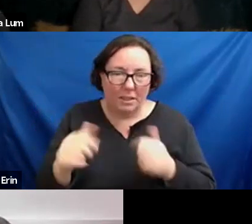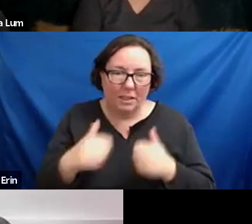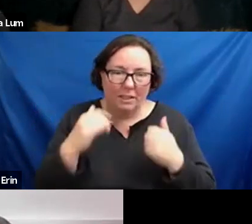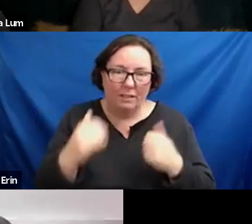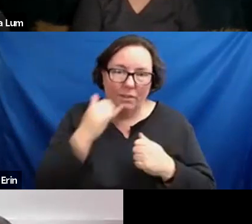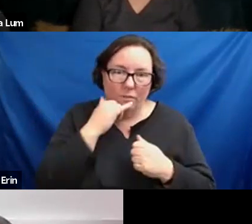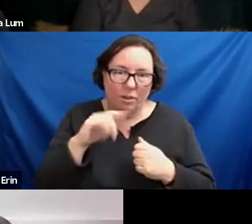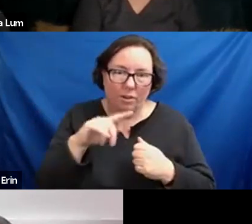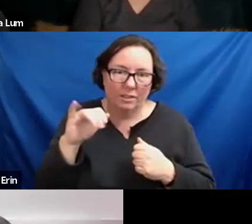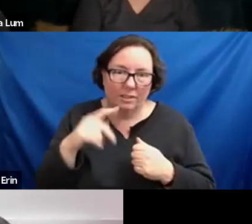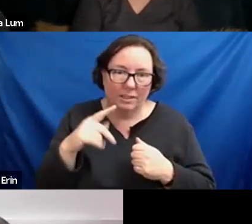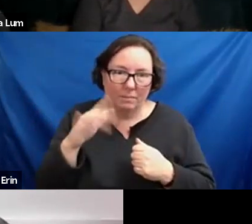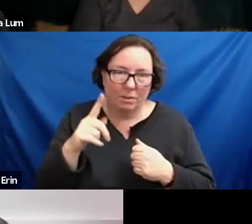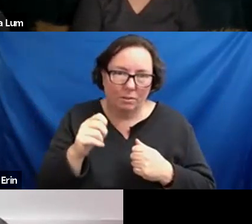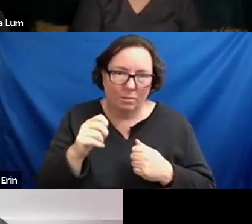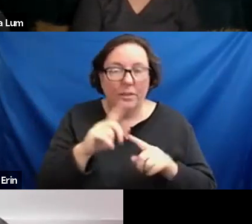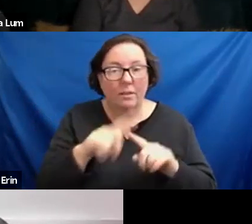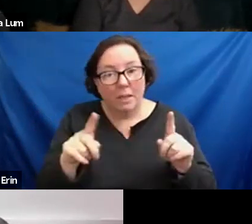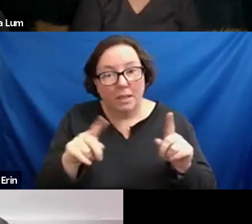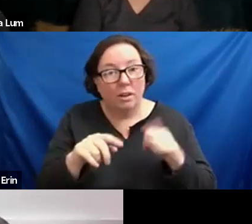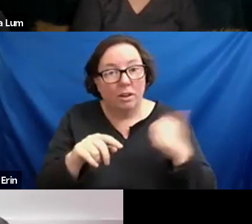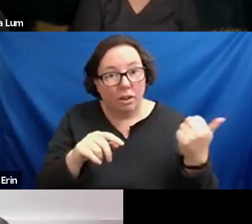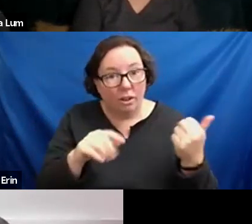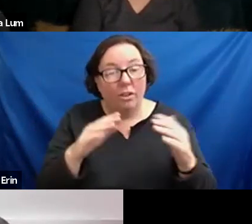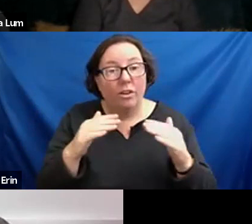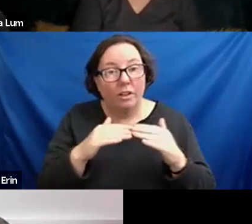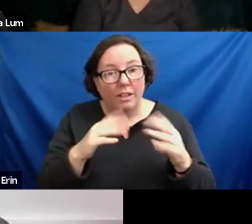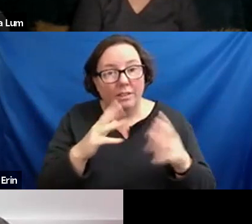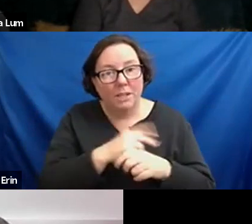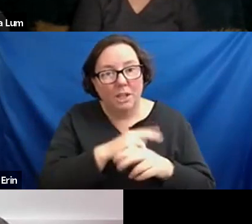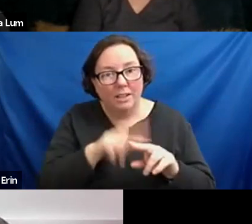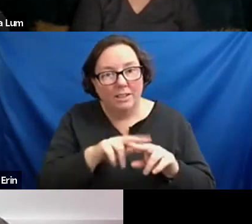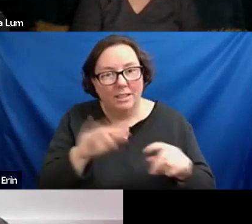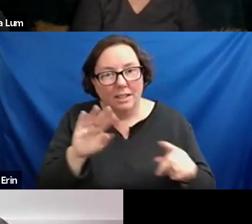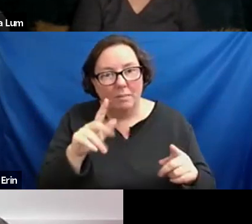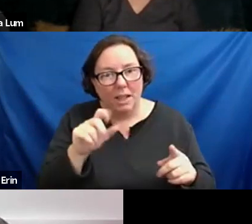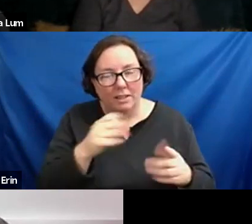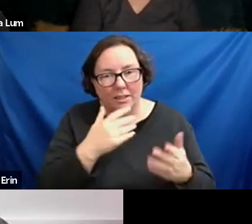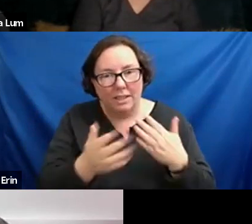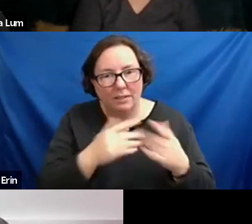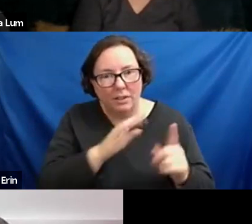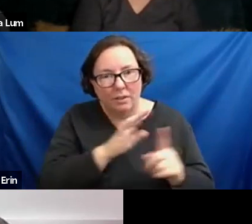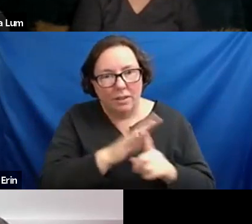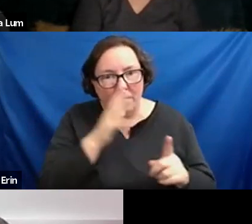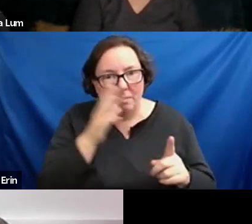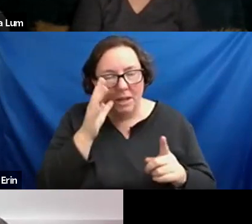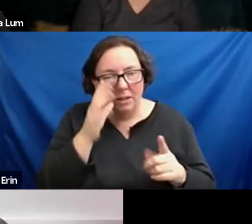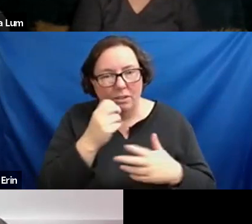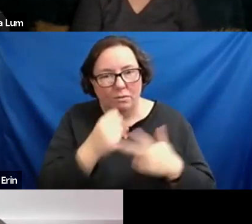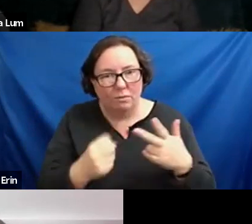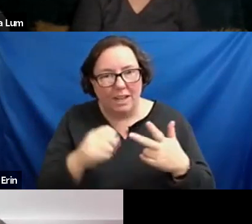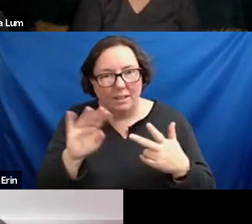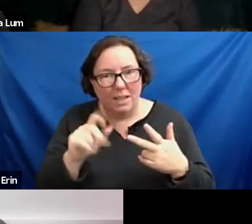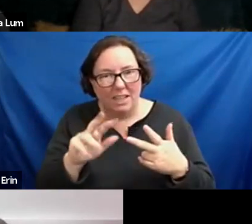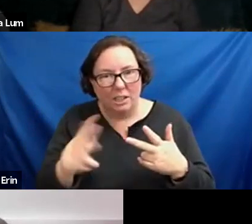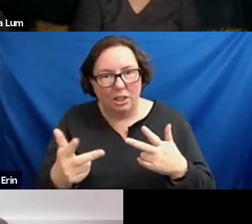zip code. On the other hand, another classmate received a seat at BLS, even though their parents ranked BLS 3rd